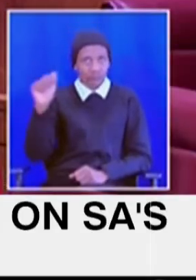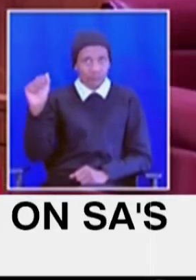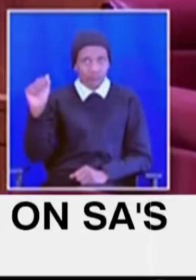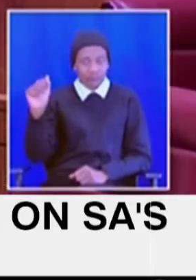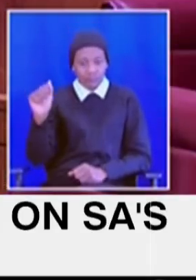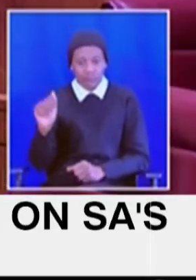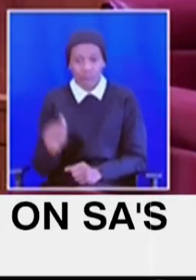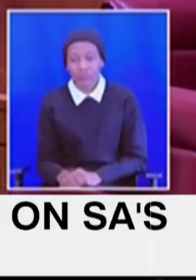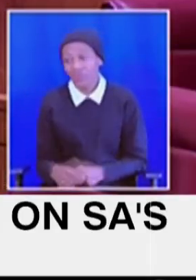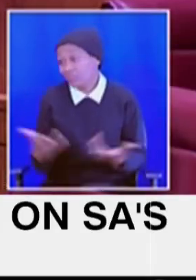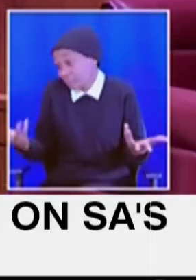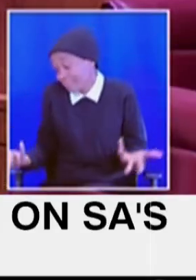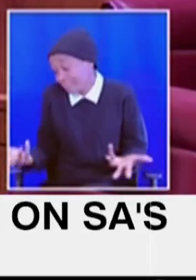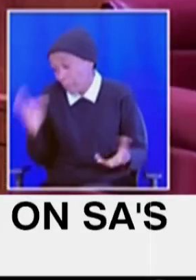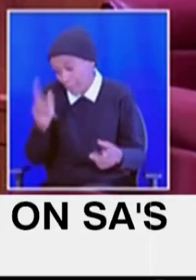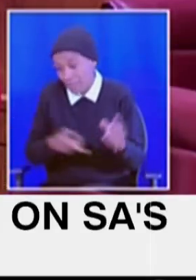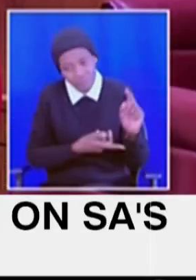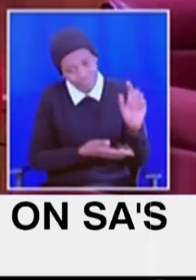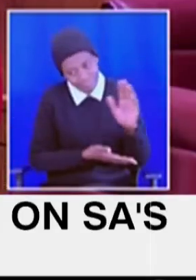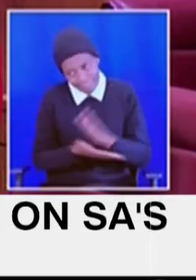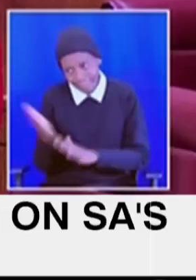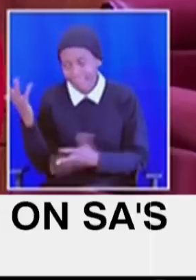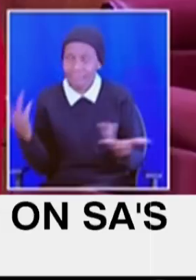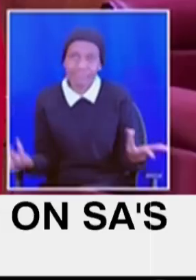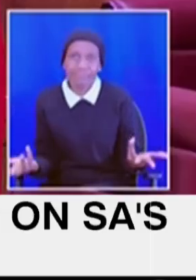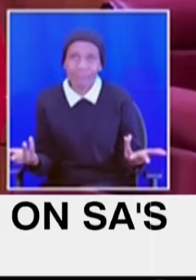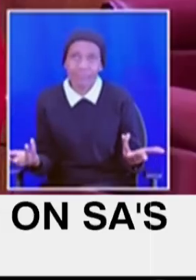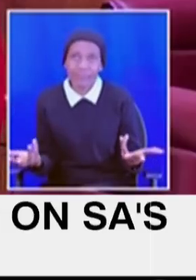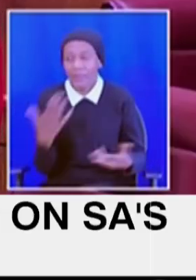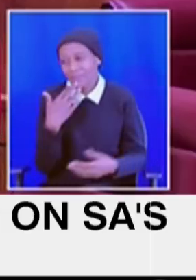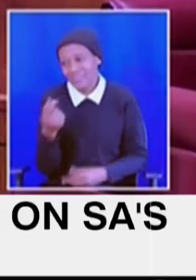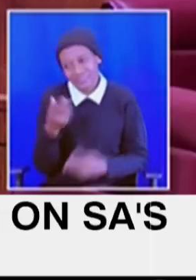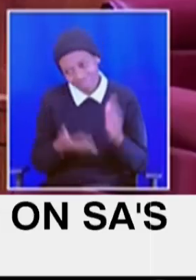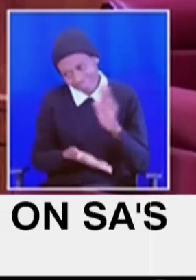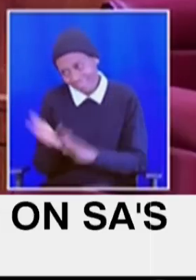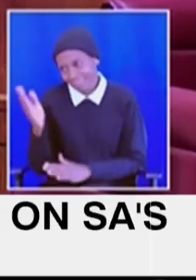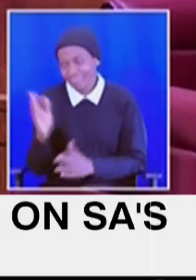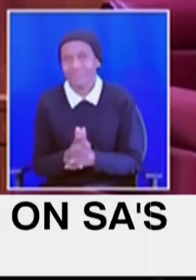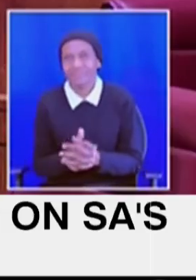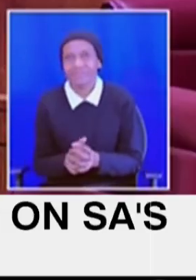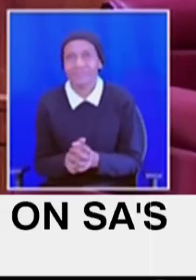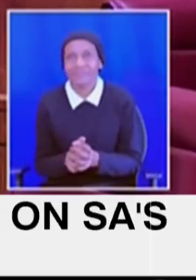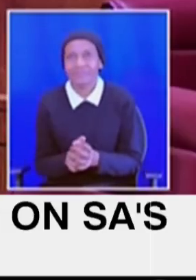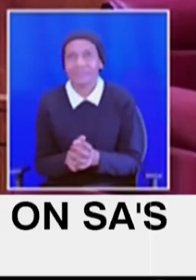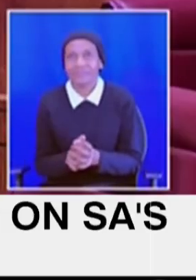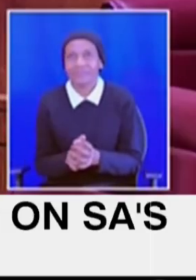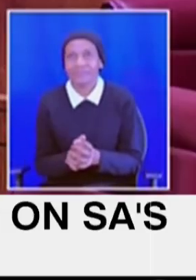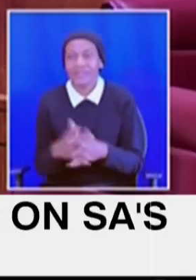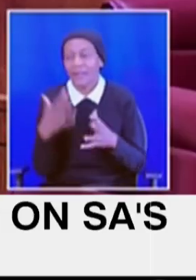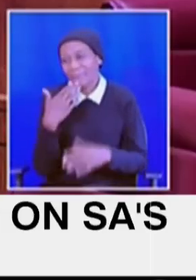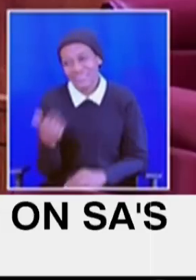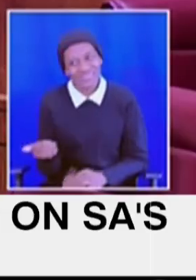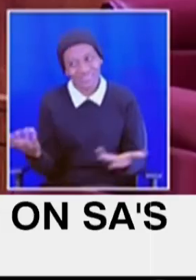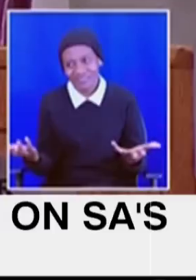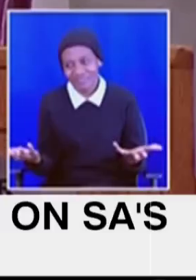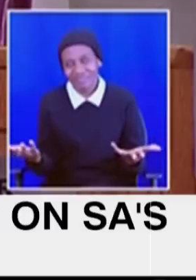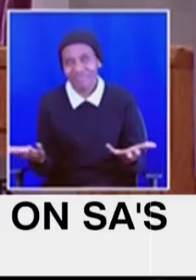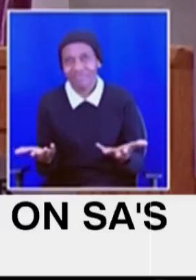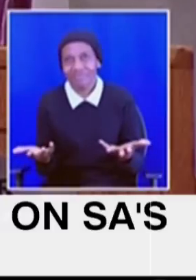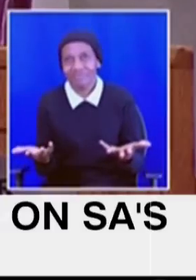You'll have to leave the House, sorry. Please leave the House. Please leave the